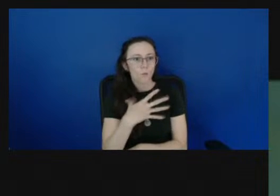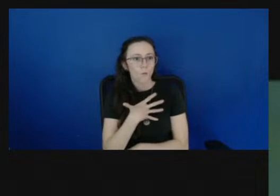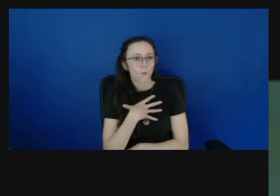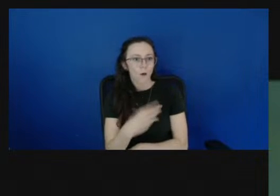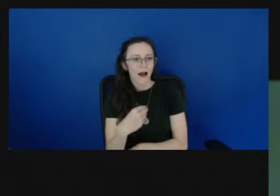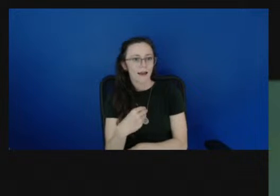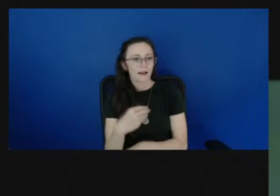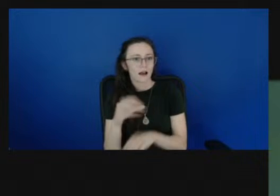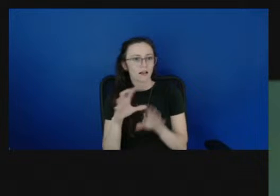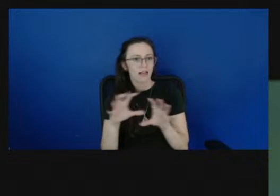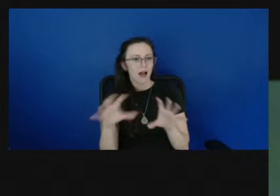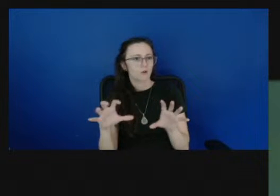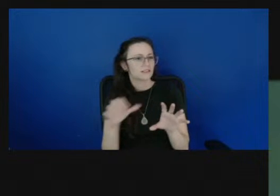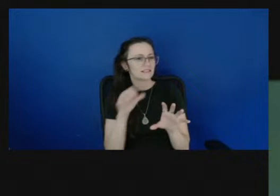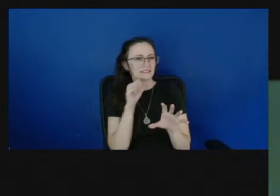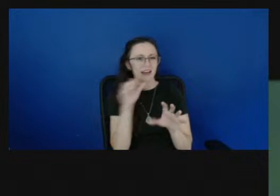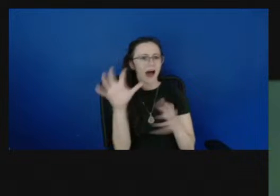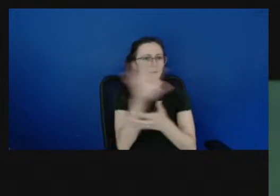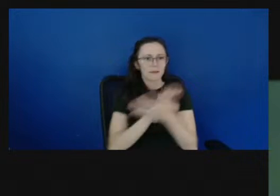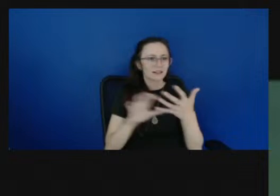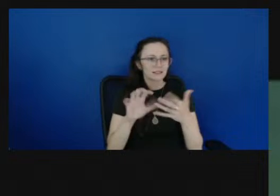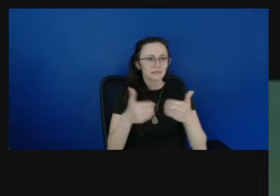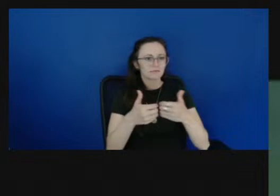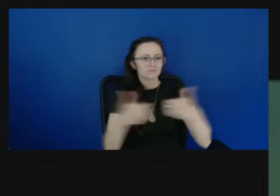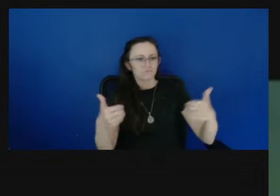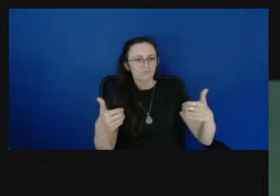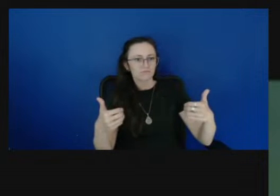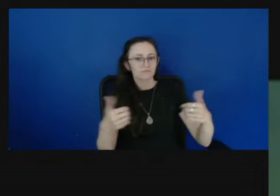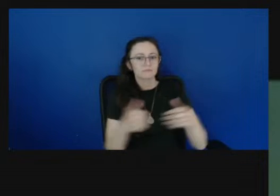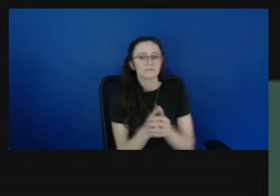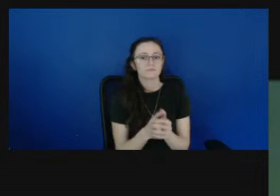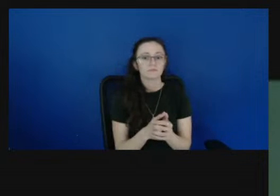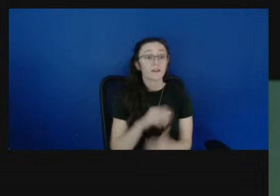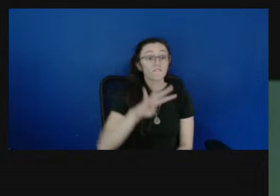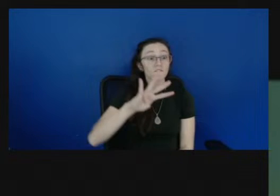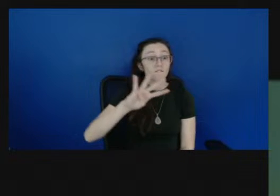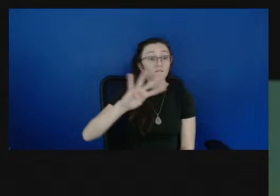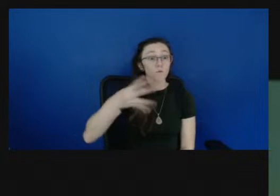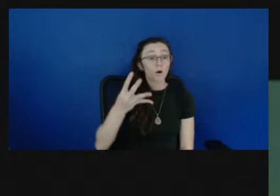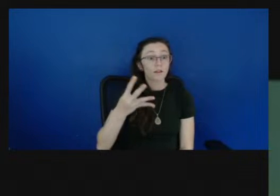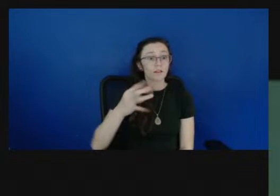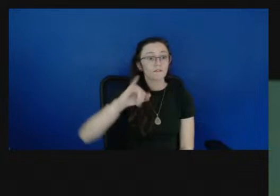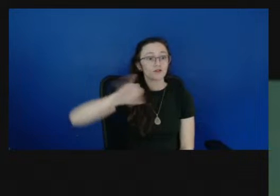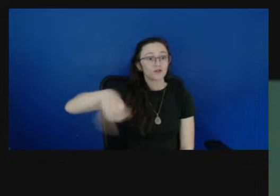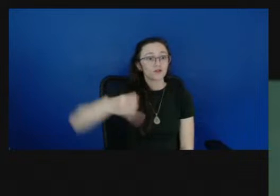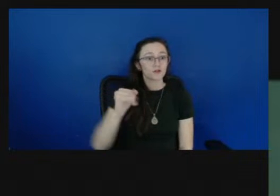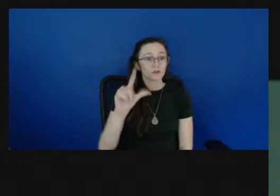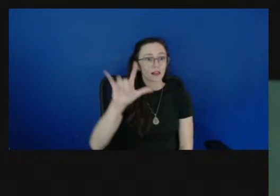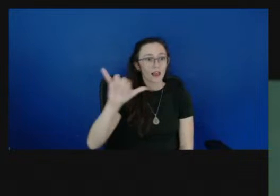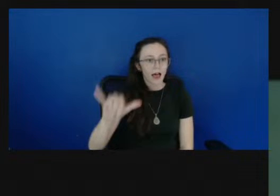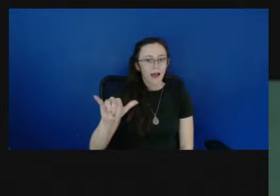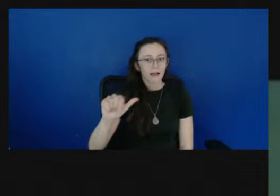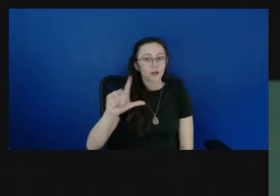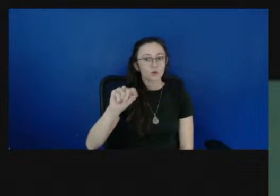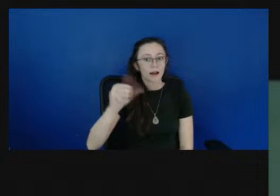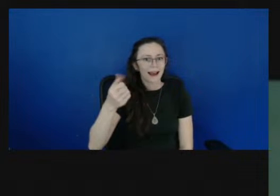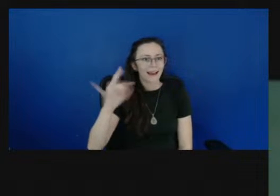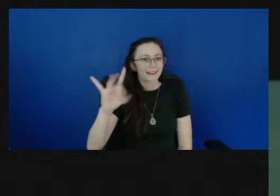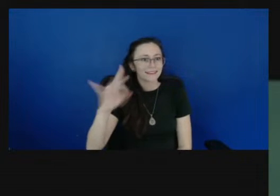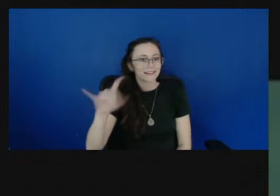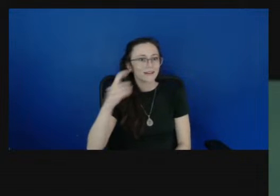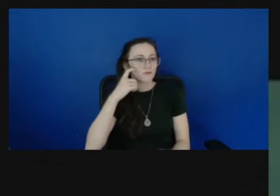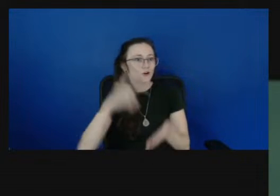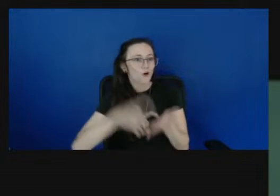mixing with the explosion cloud. And on the 4th of July of 2018, we noticed water rushing down